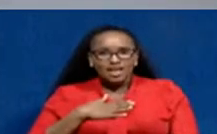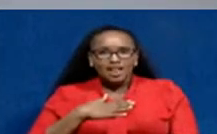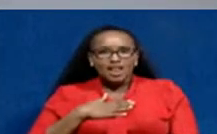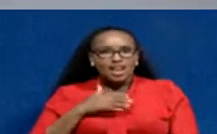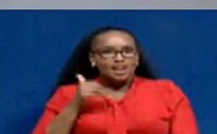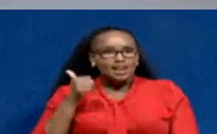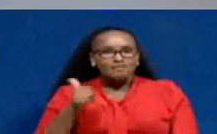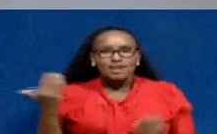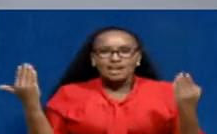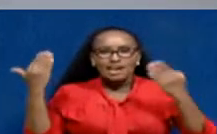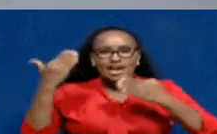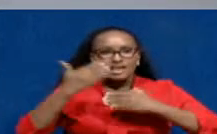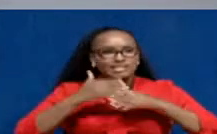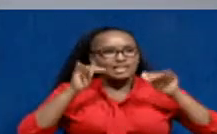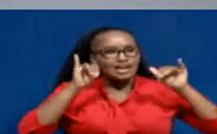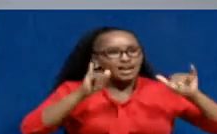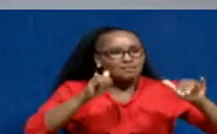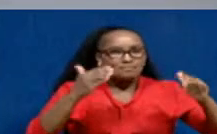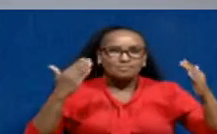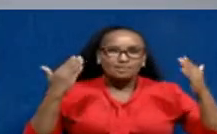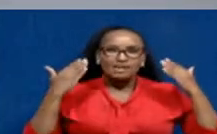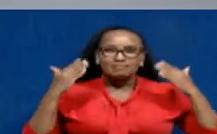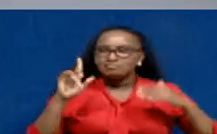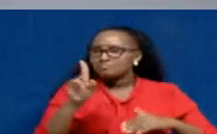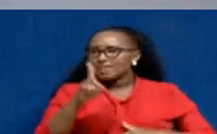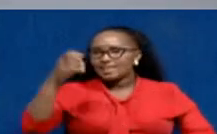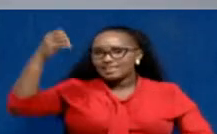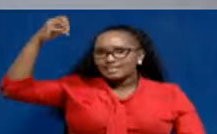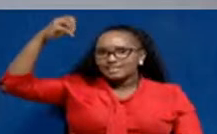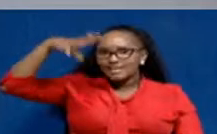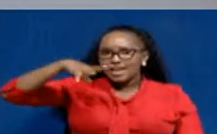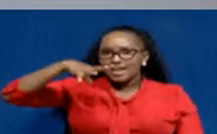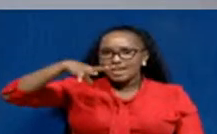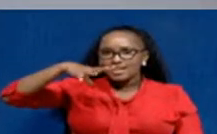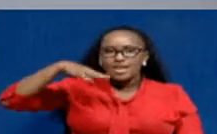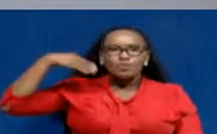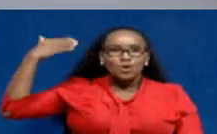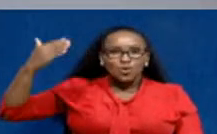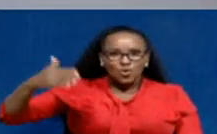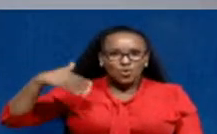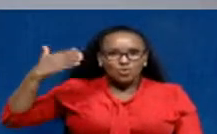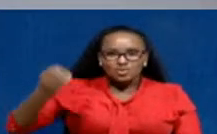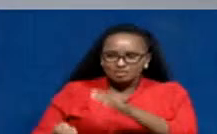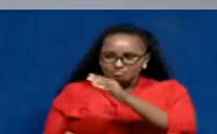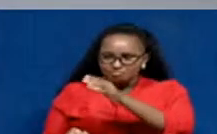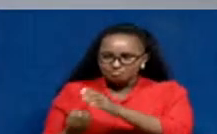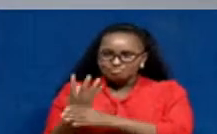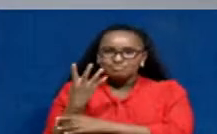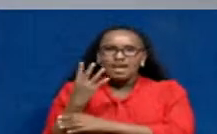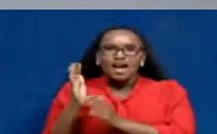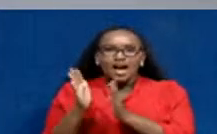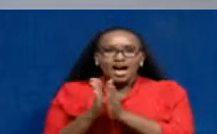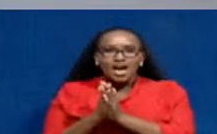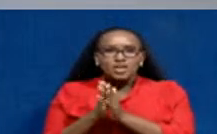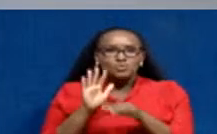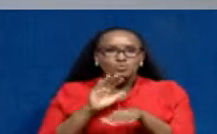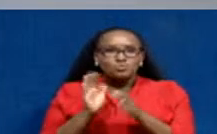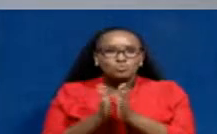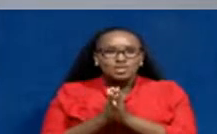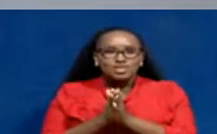night can last forever. The sun will always rise, and with